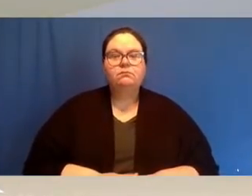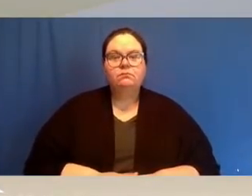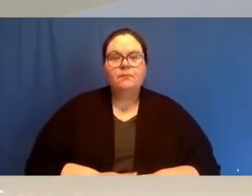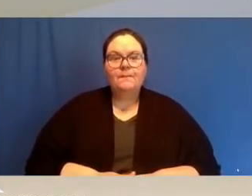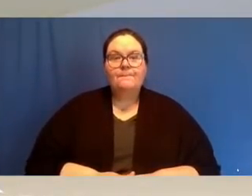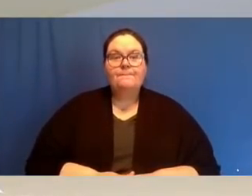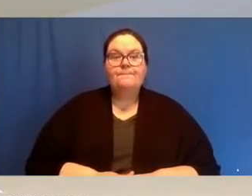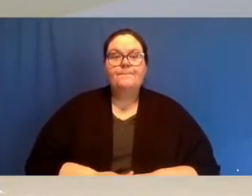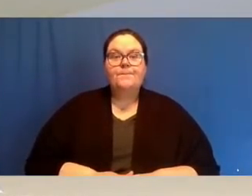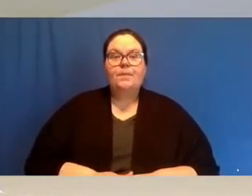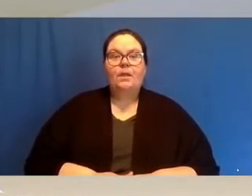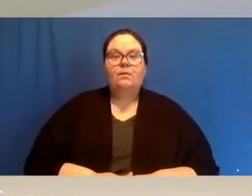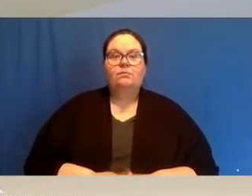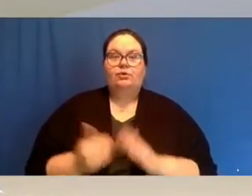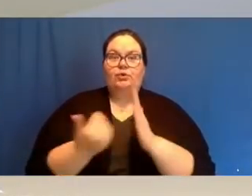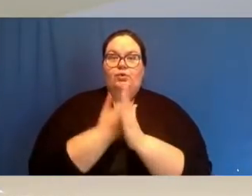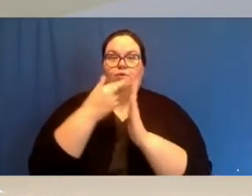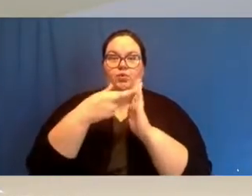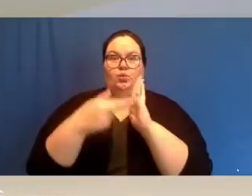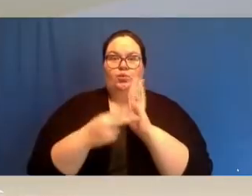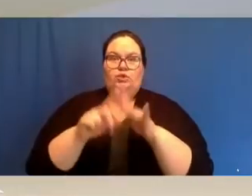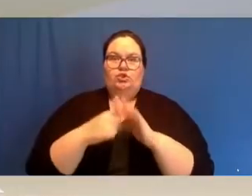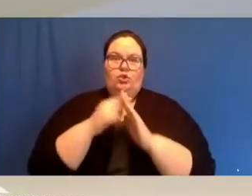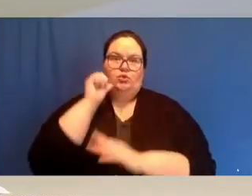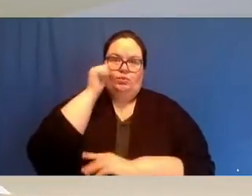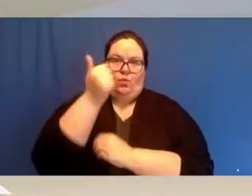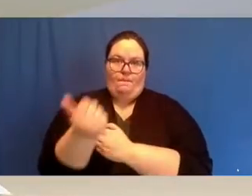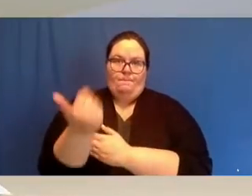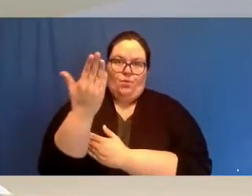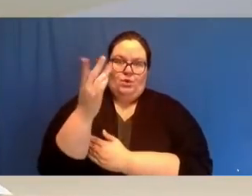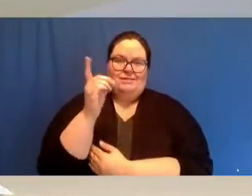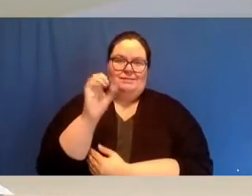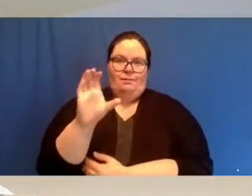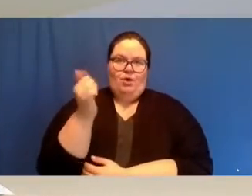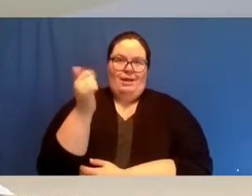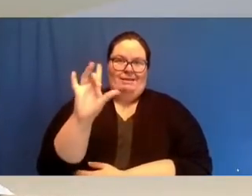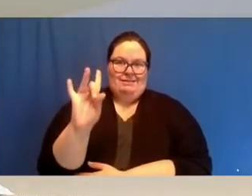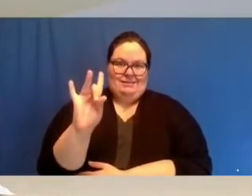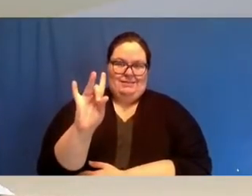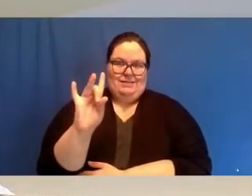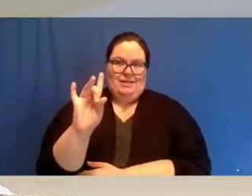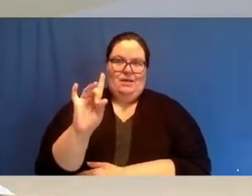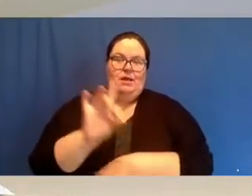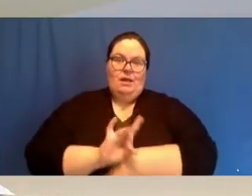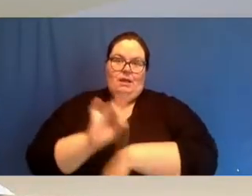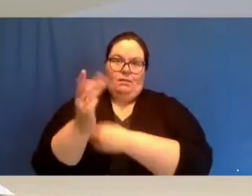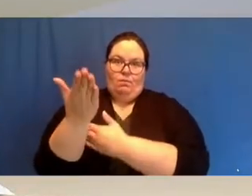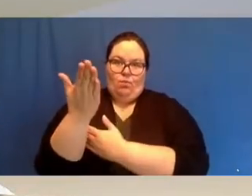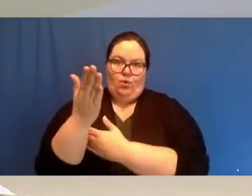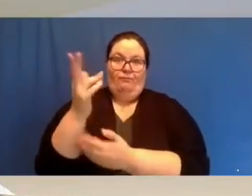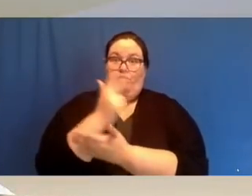The following additional measures come into effect tomorrow morning, December 18th, at 8 a.m. for a